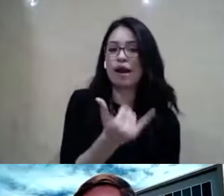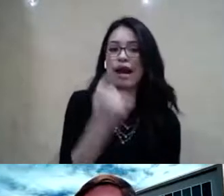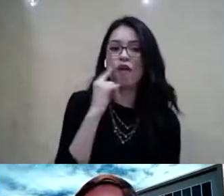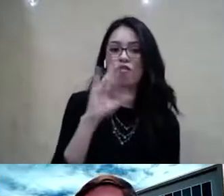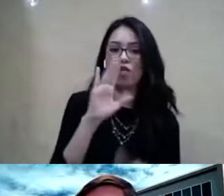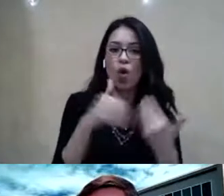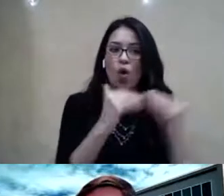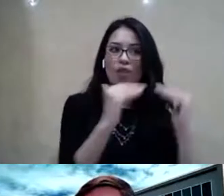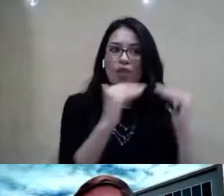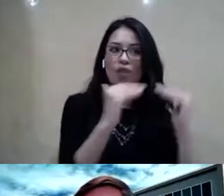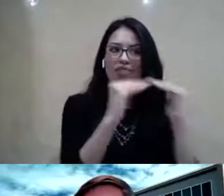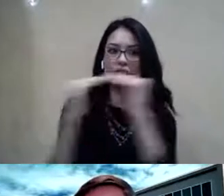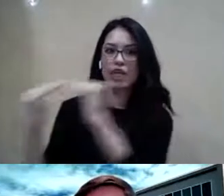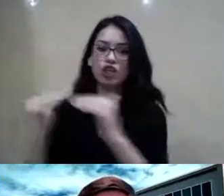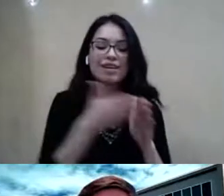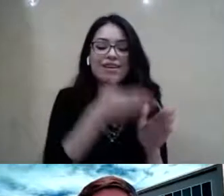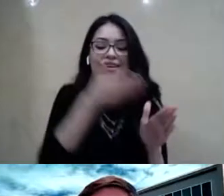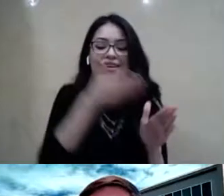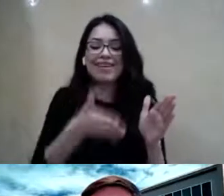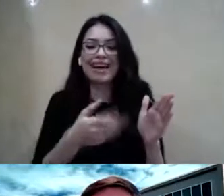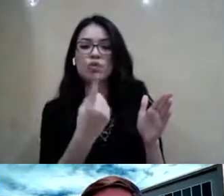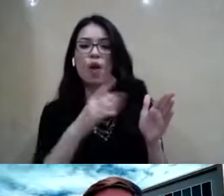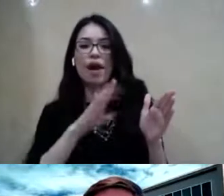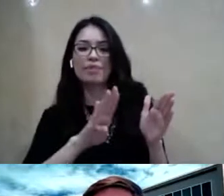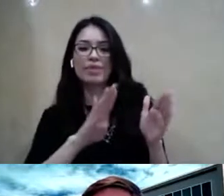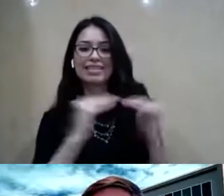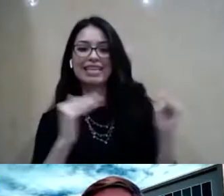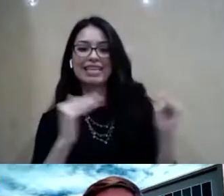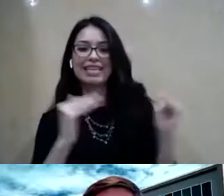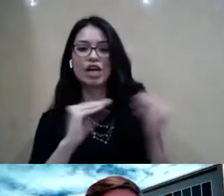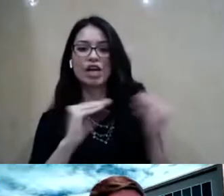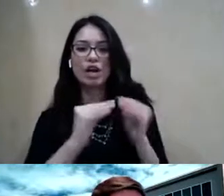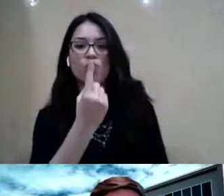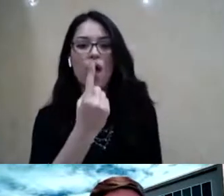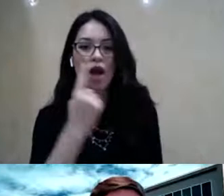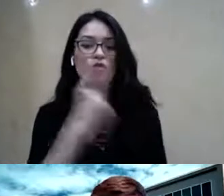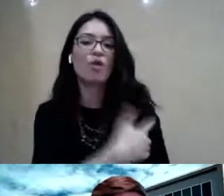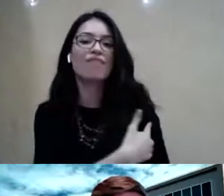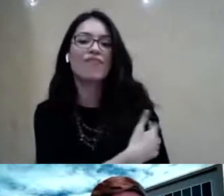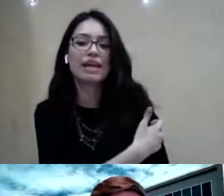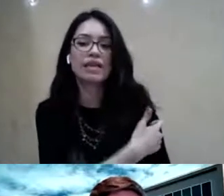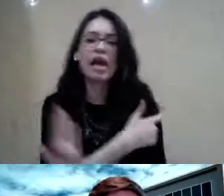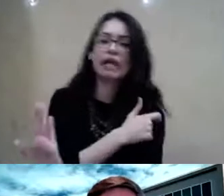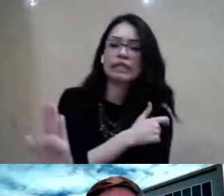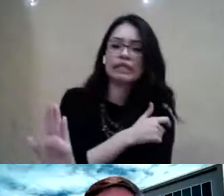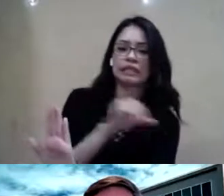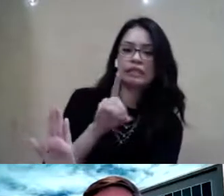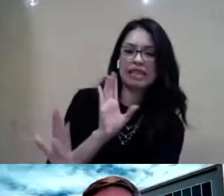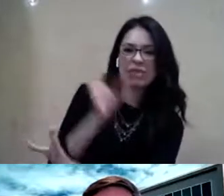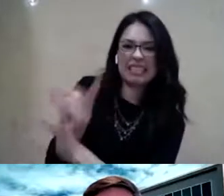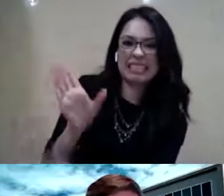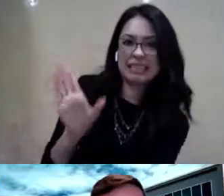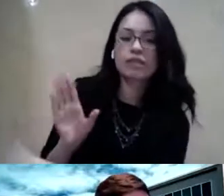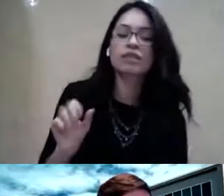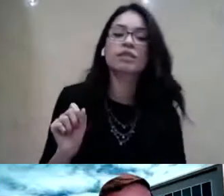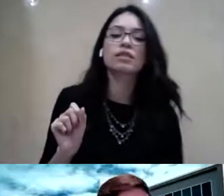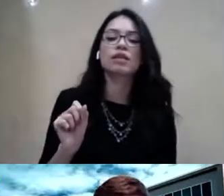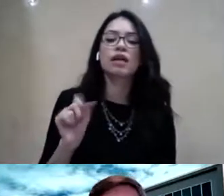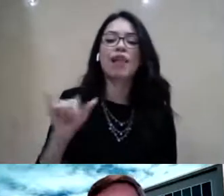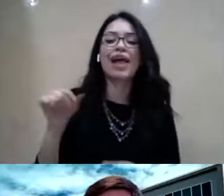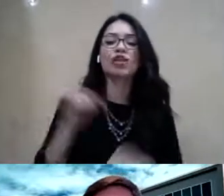Next would be 1B tier one for vaccinations. David, let me just, I think that again, it goes back to